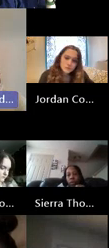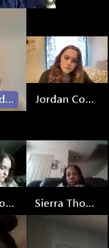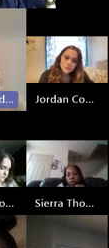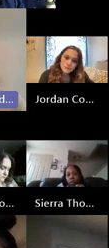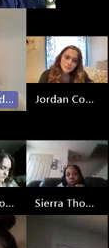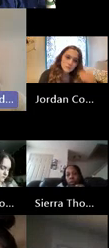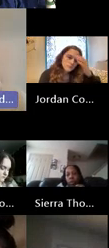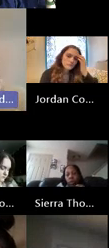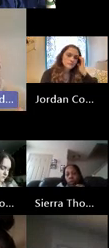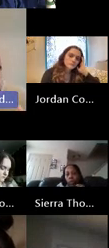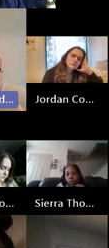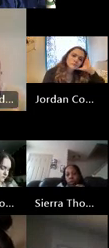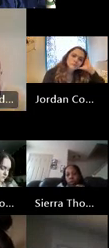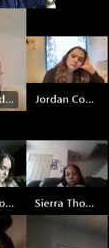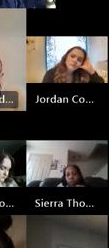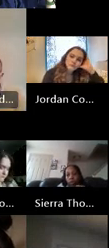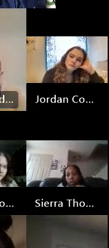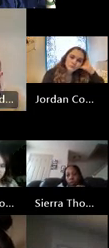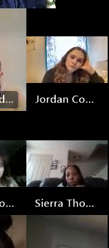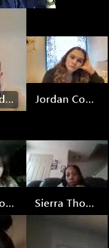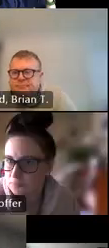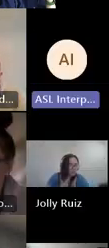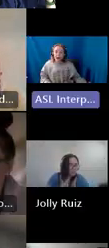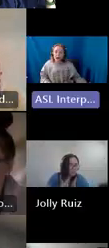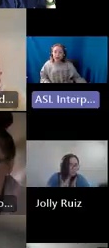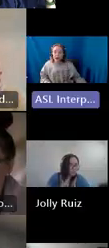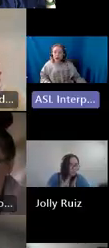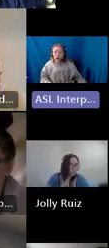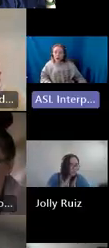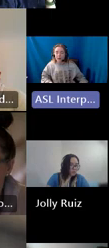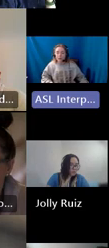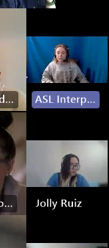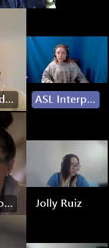So in summary, Professor, this is Raquel. She wanted